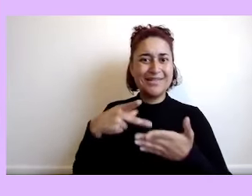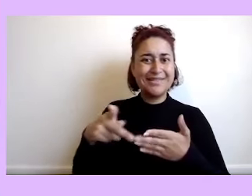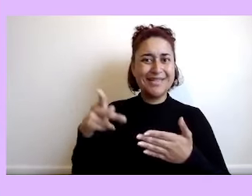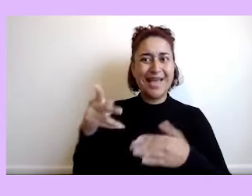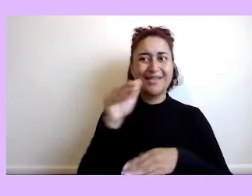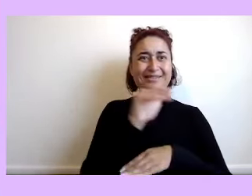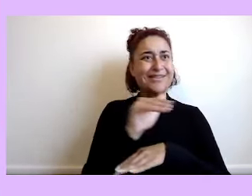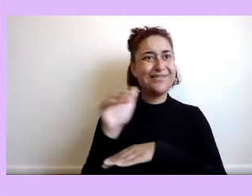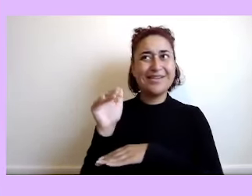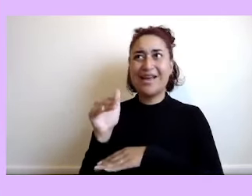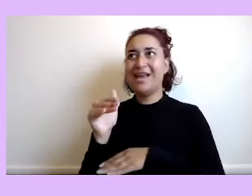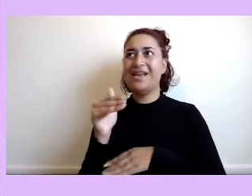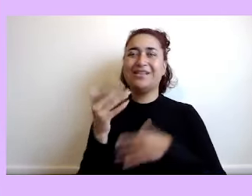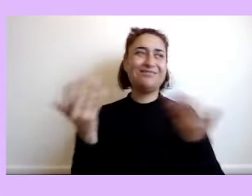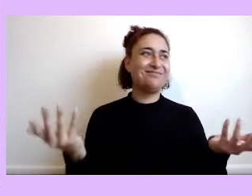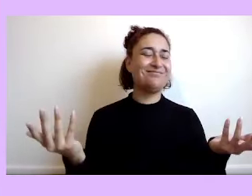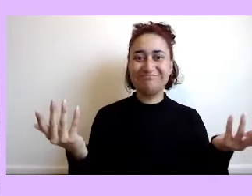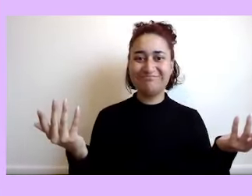again, you know?